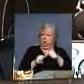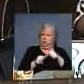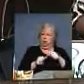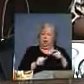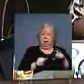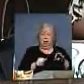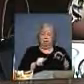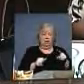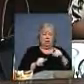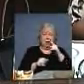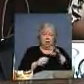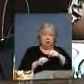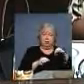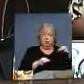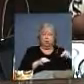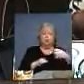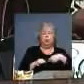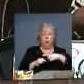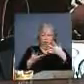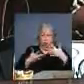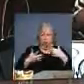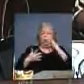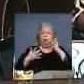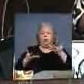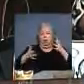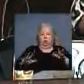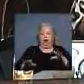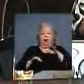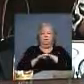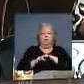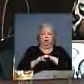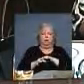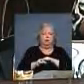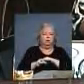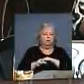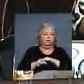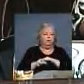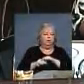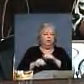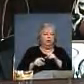his application by now. So I don't think that this